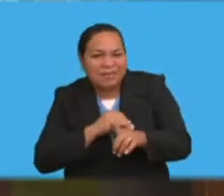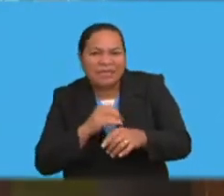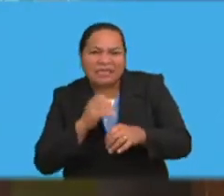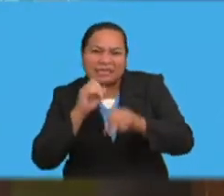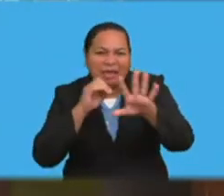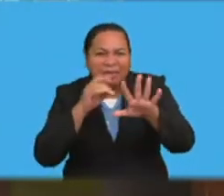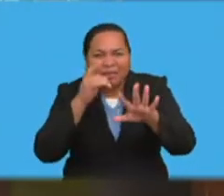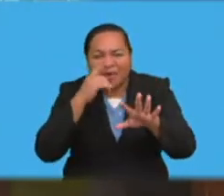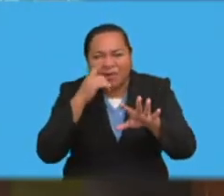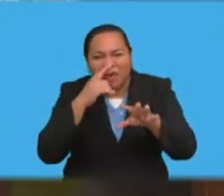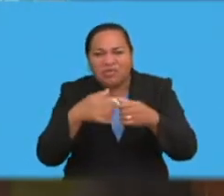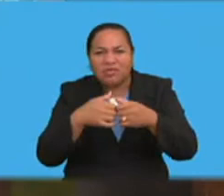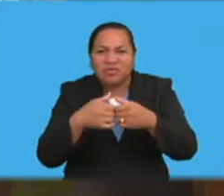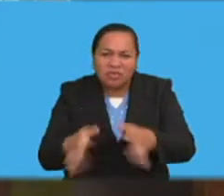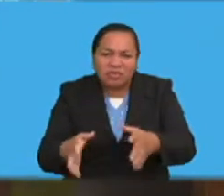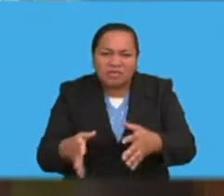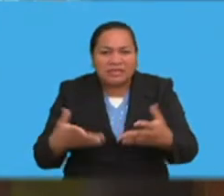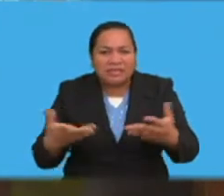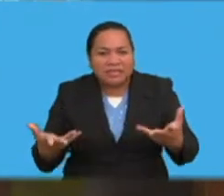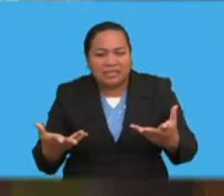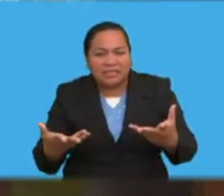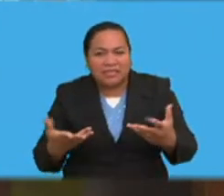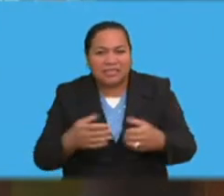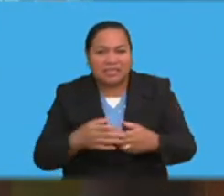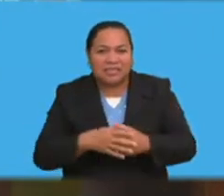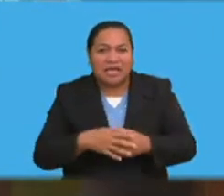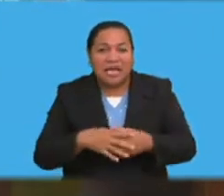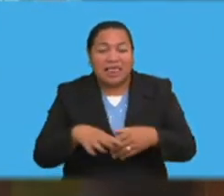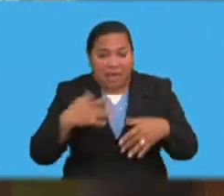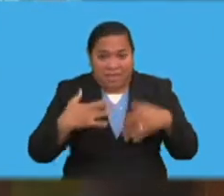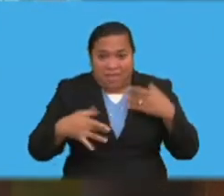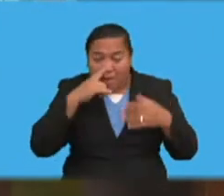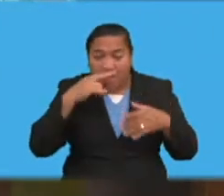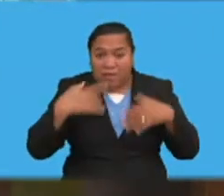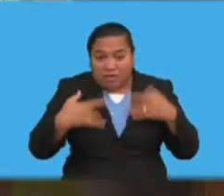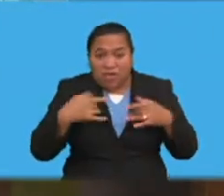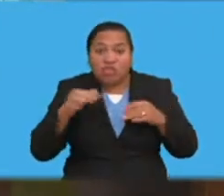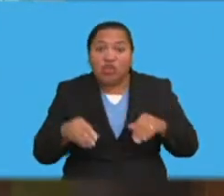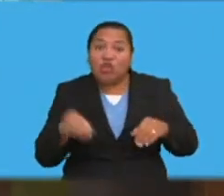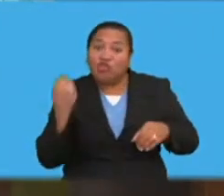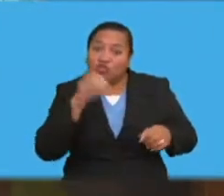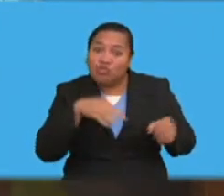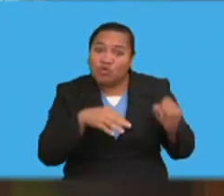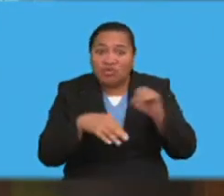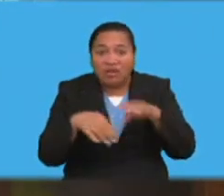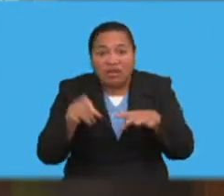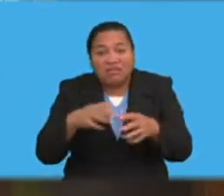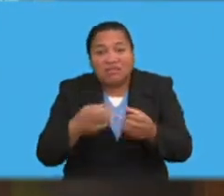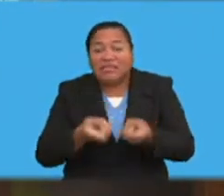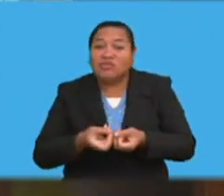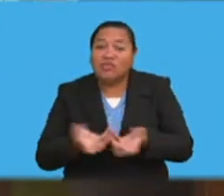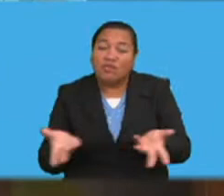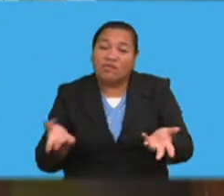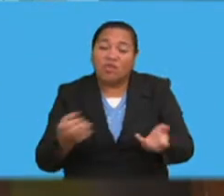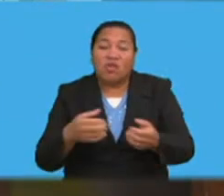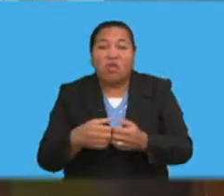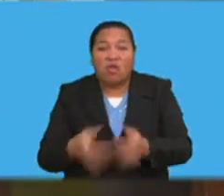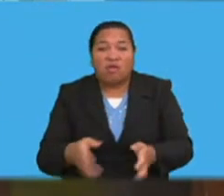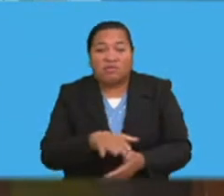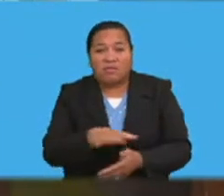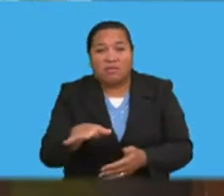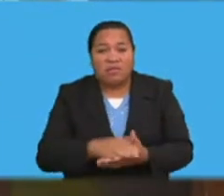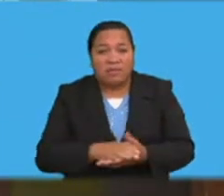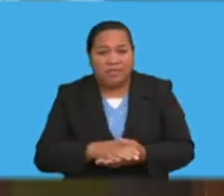etc. Their remaining active life and their contribution to output is not measured, Madam Speaker. And fourth, Madam